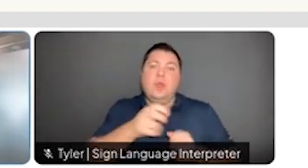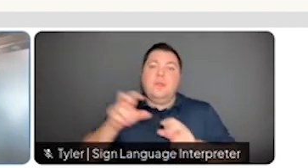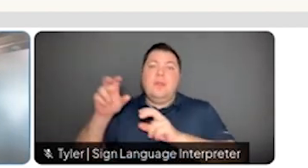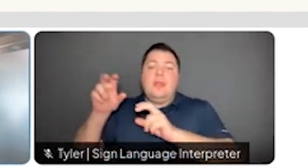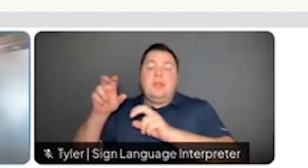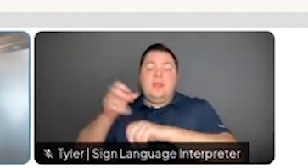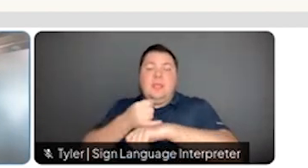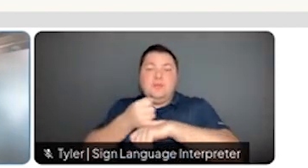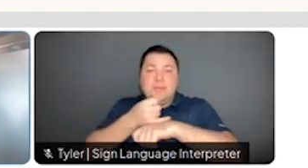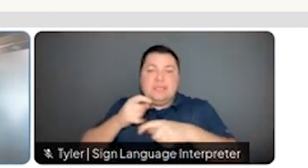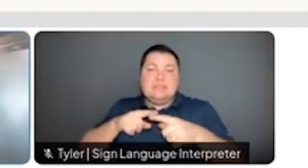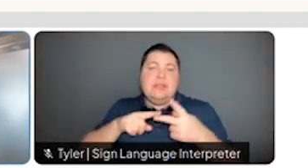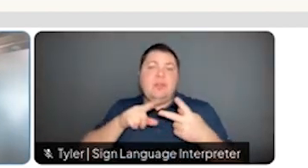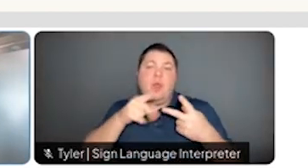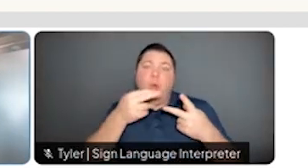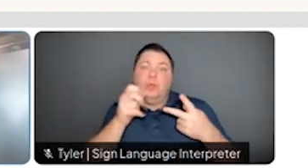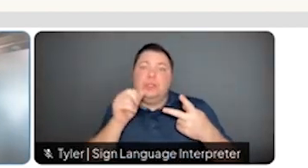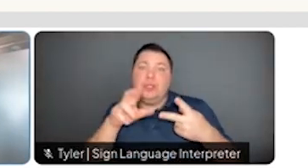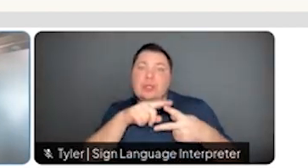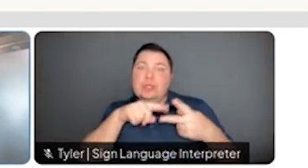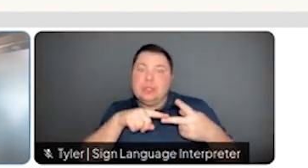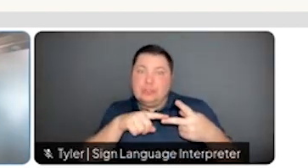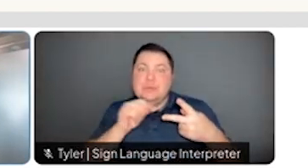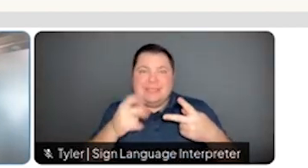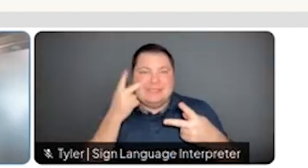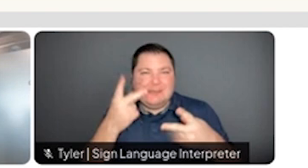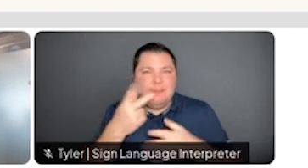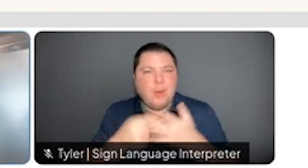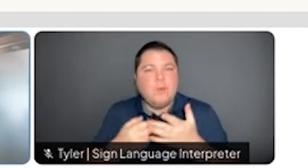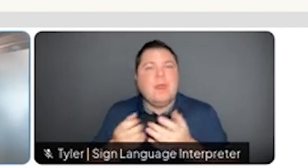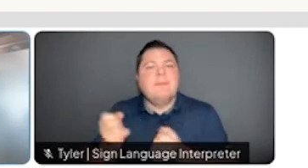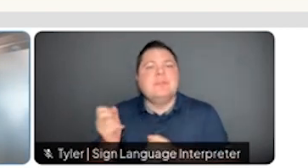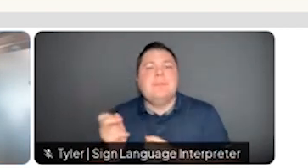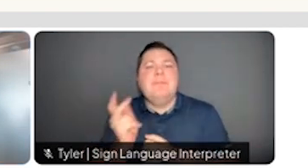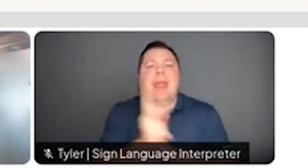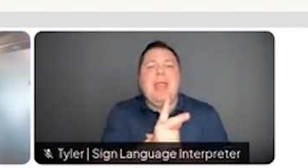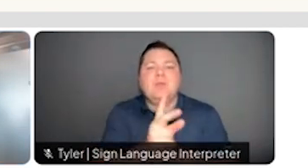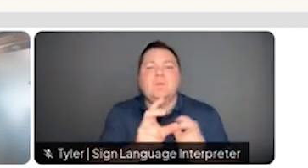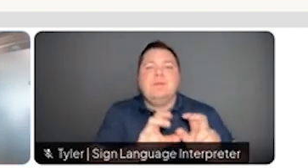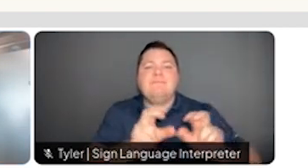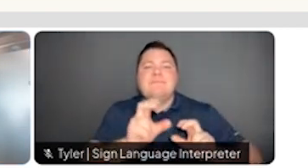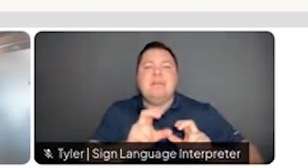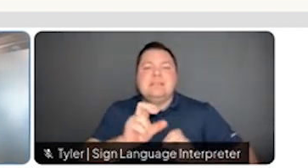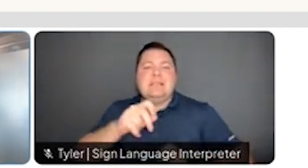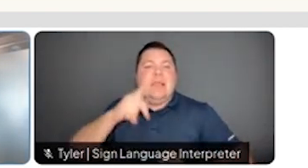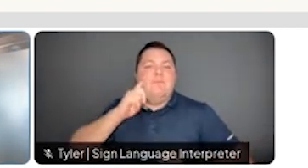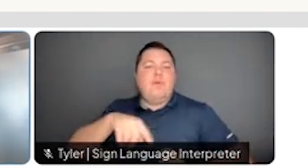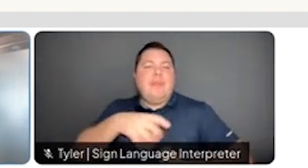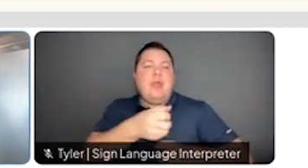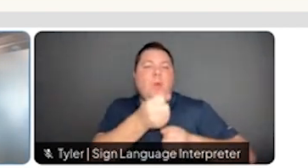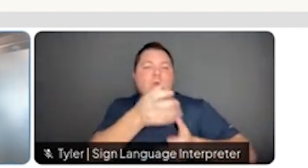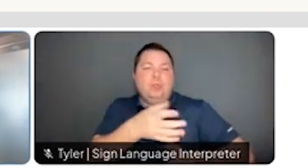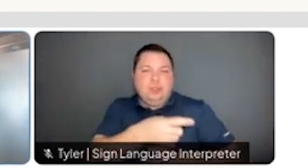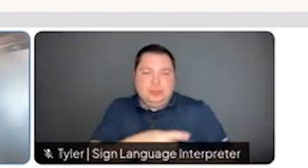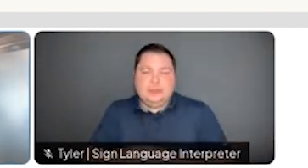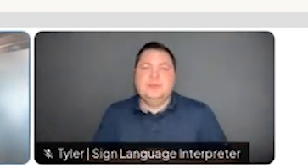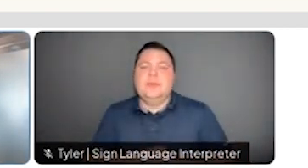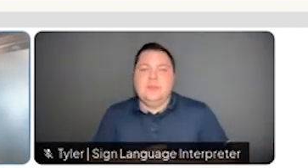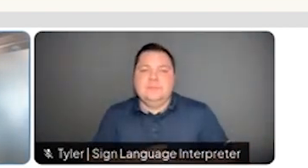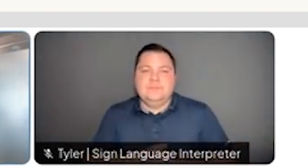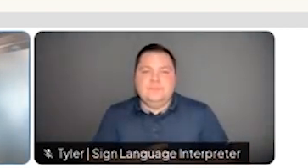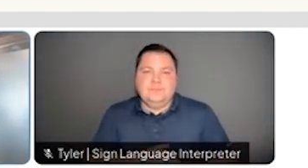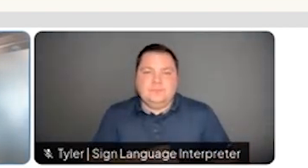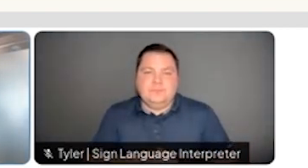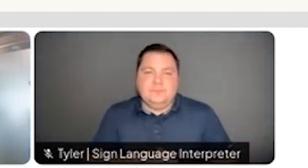also indicate how much of that payout goes back to the invested capital for that holder. So that's really neat. And then you can